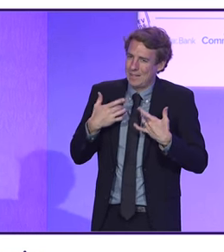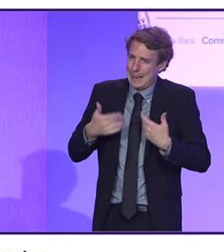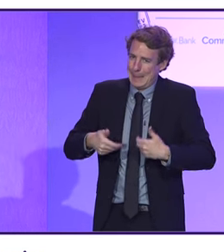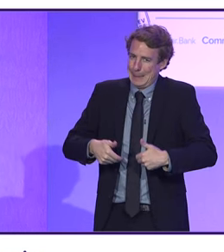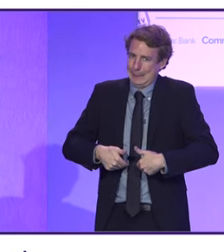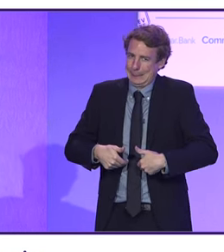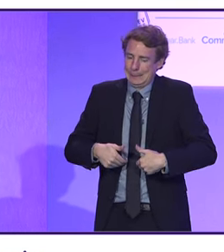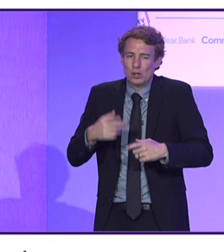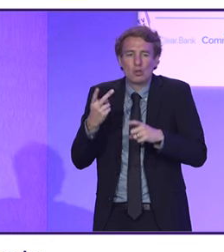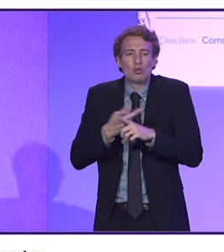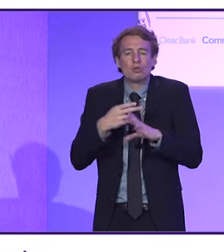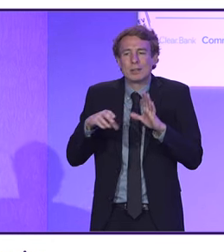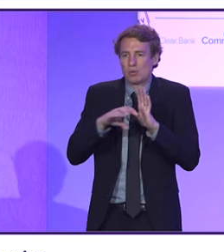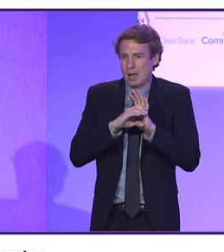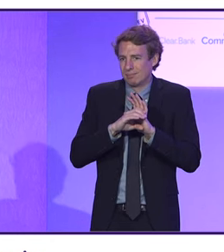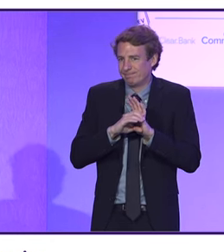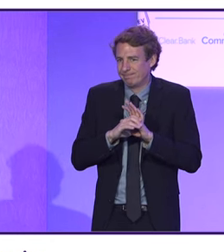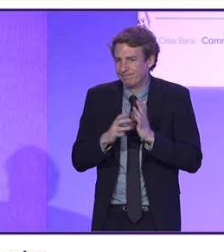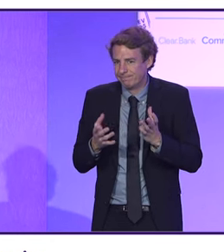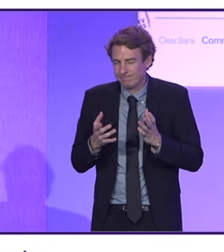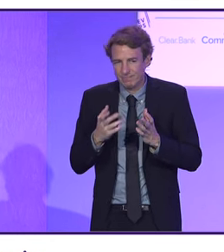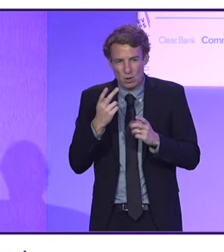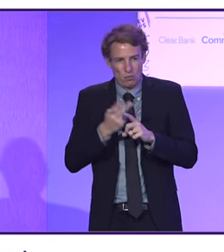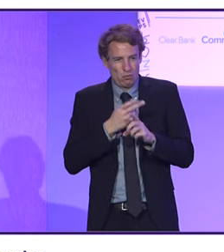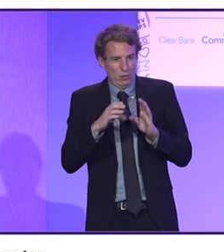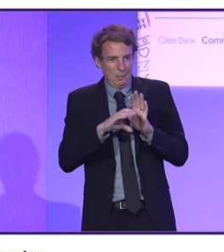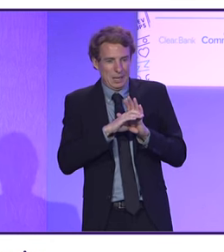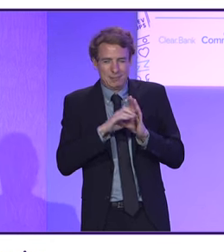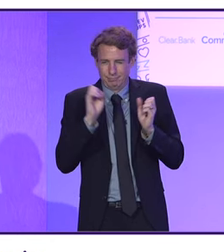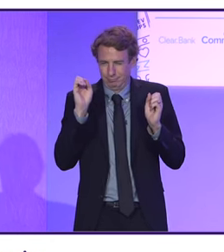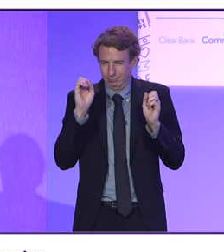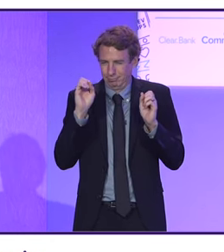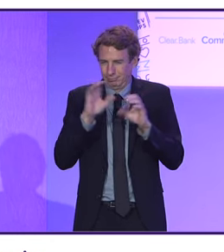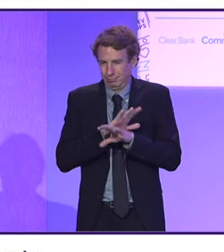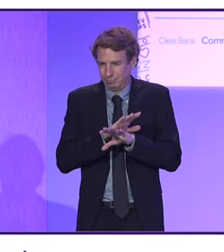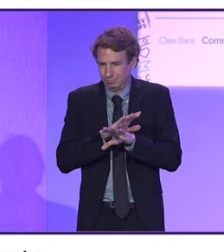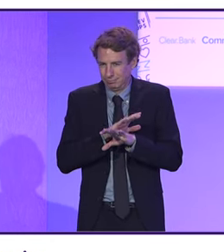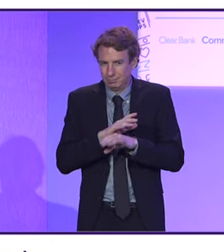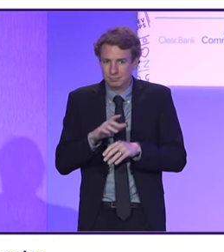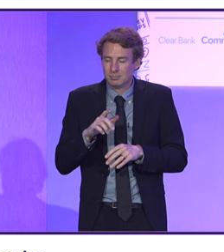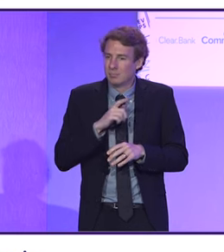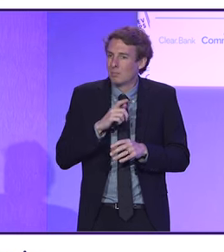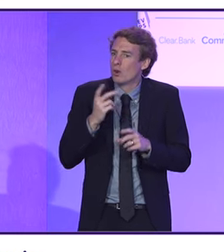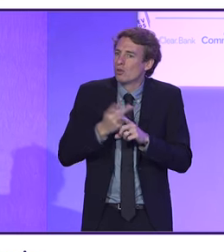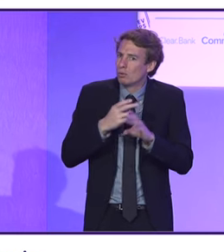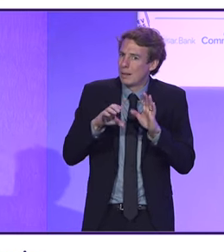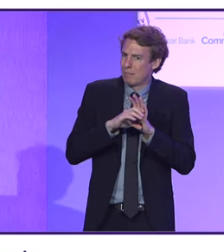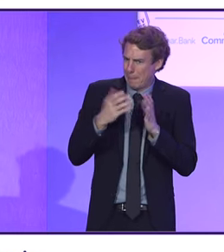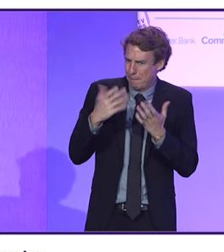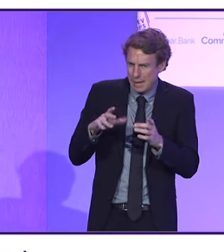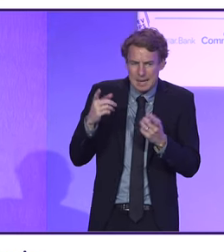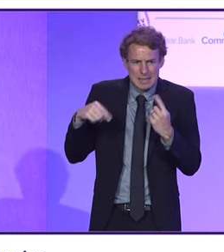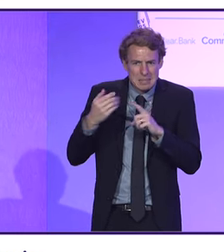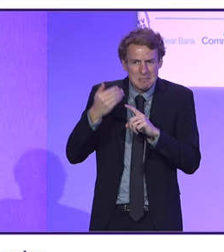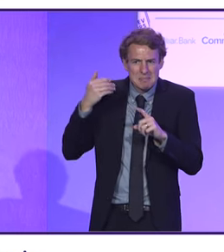And rebranding is confusing. But we've been here before, and we know how to deal with rebranding. We were here